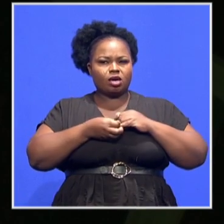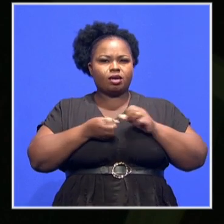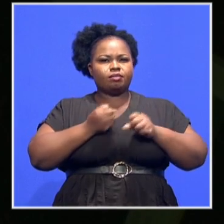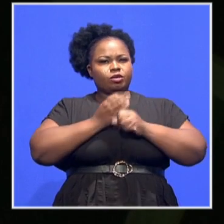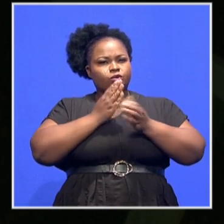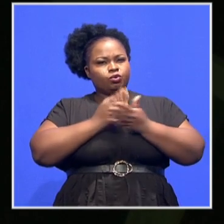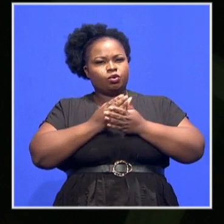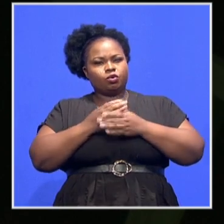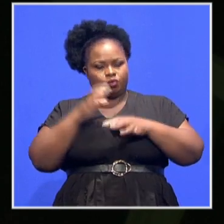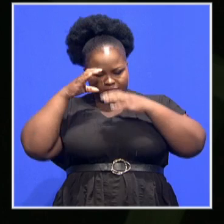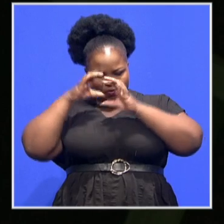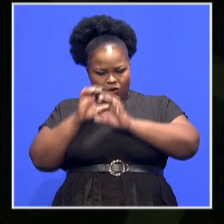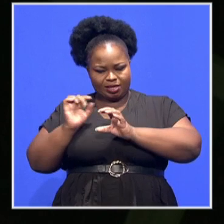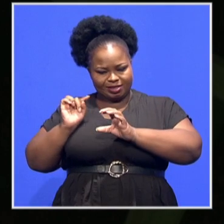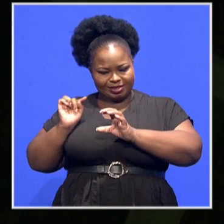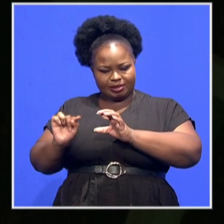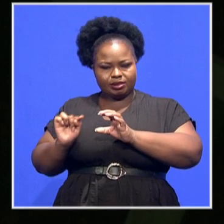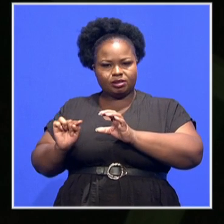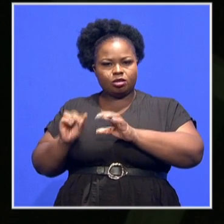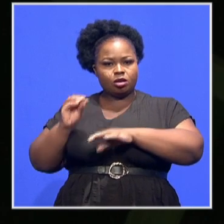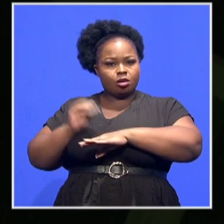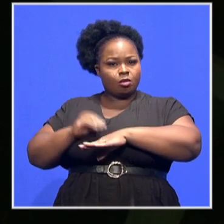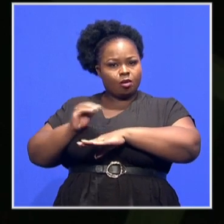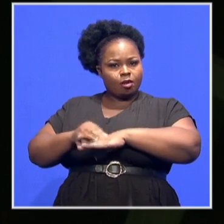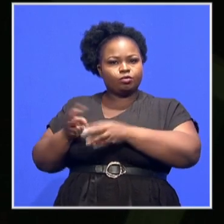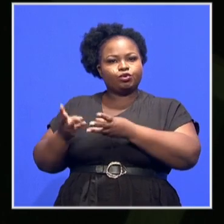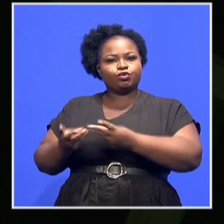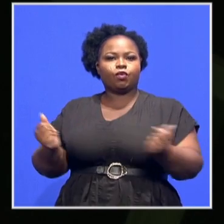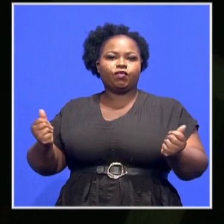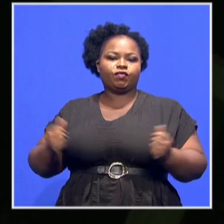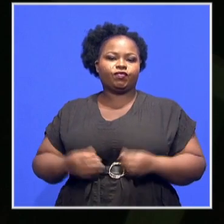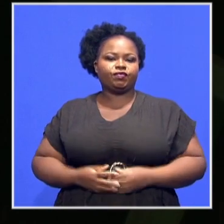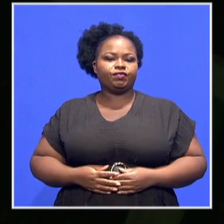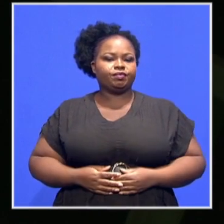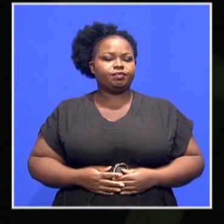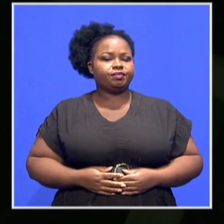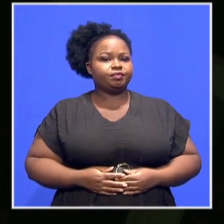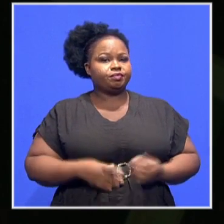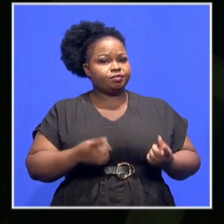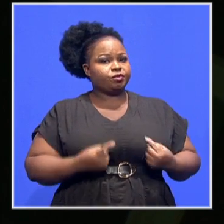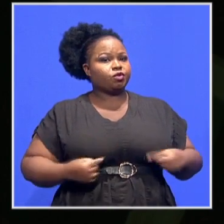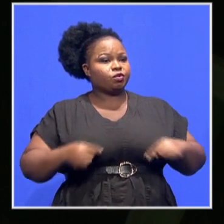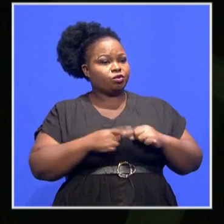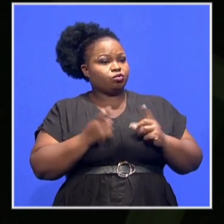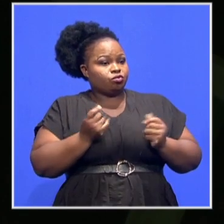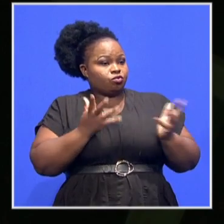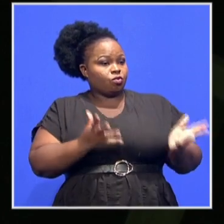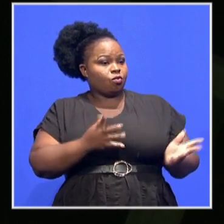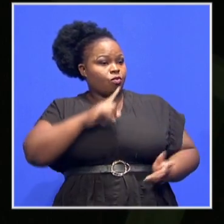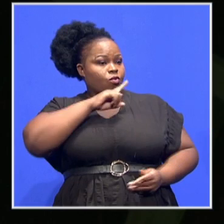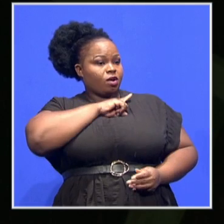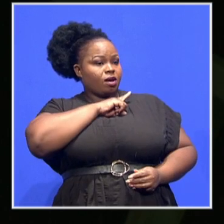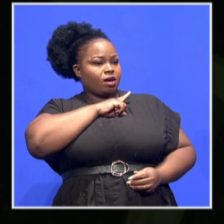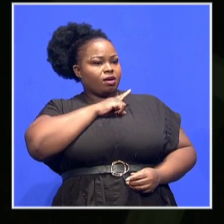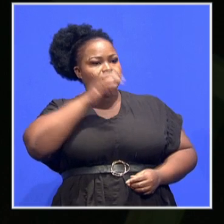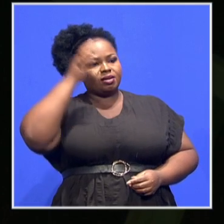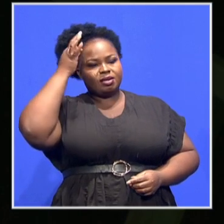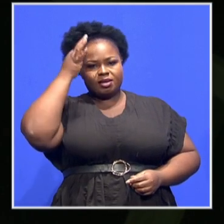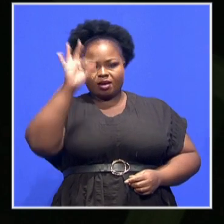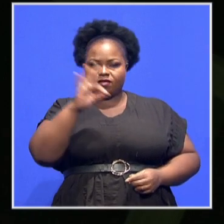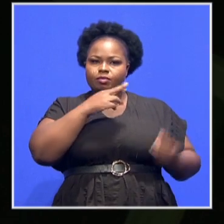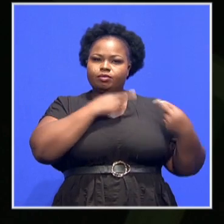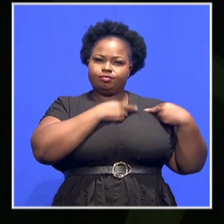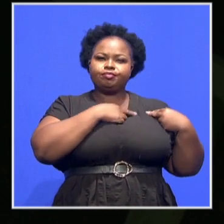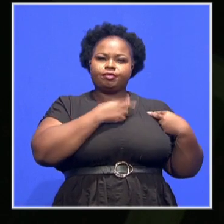issues. We do so because we have a responsibility as government, but acting